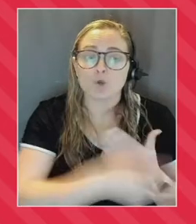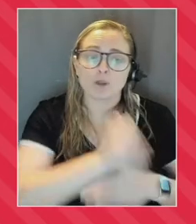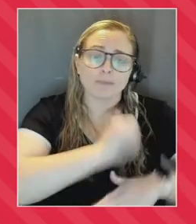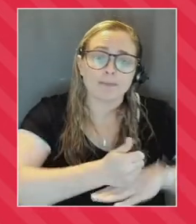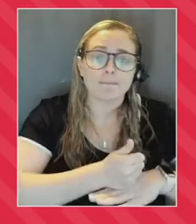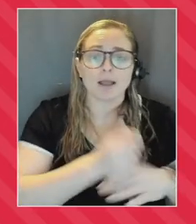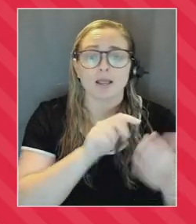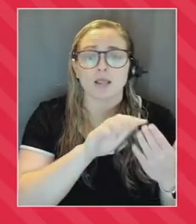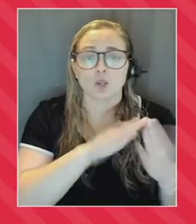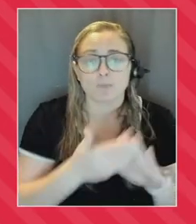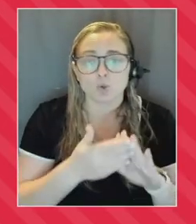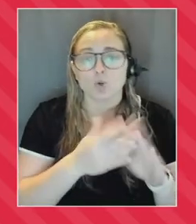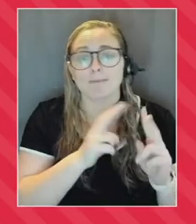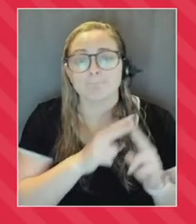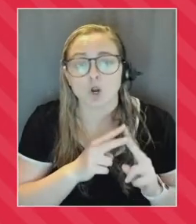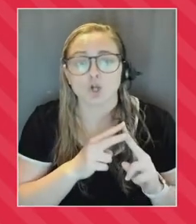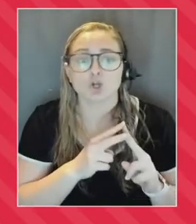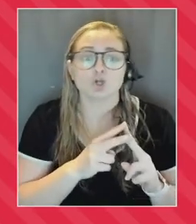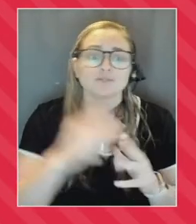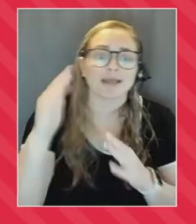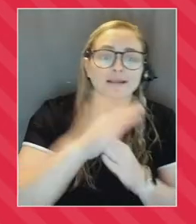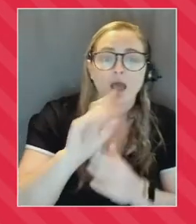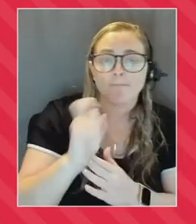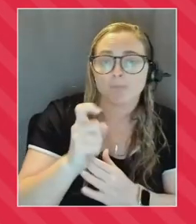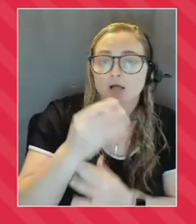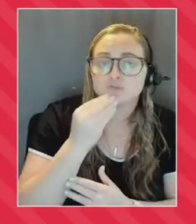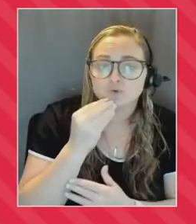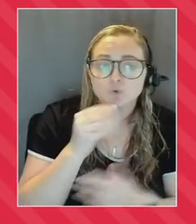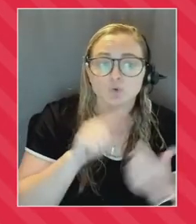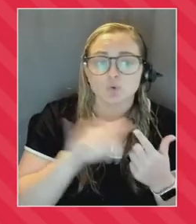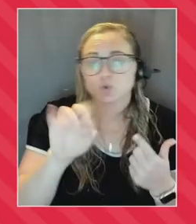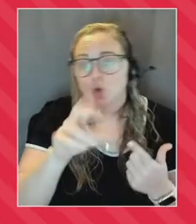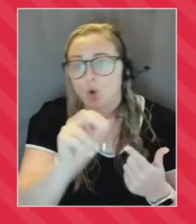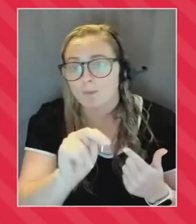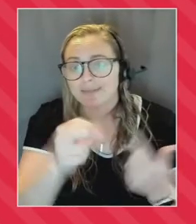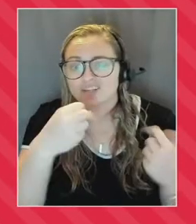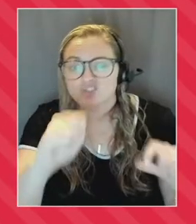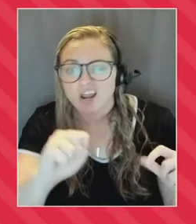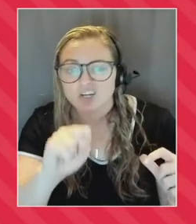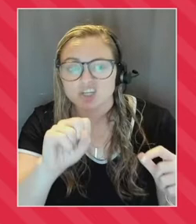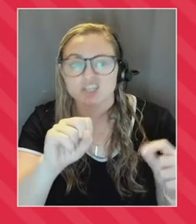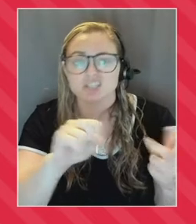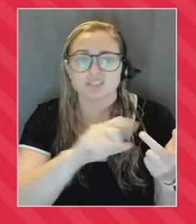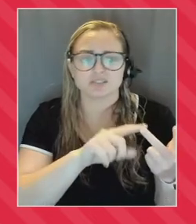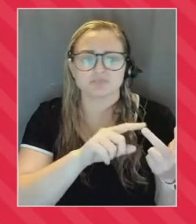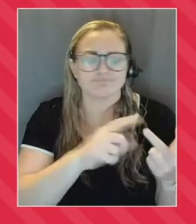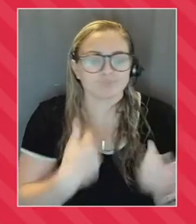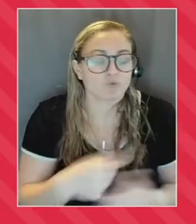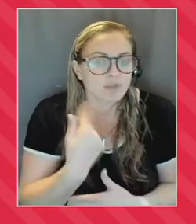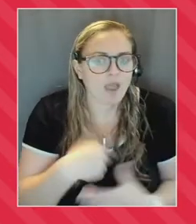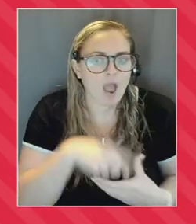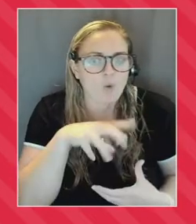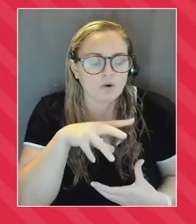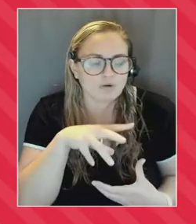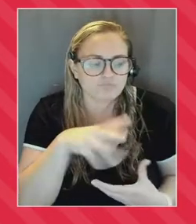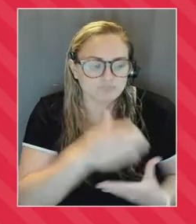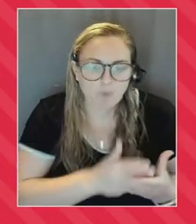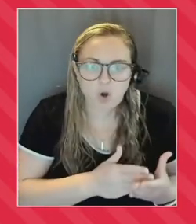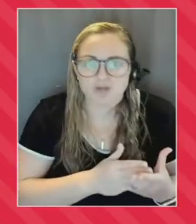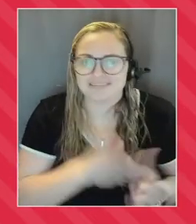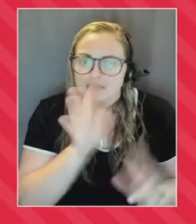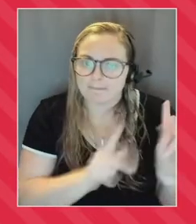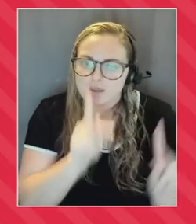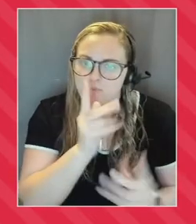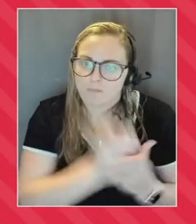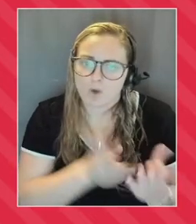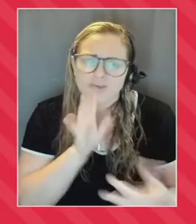community organizations like Top Box Foods and Urban Strategies Initiatives. Our part of it is really the people portion. So making sure that we connect